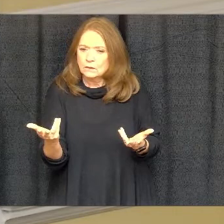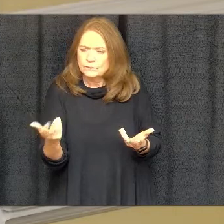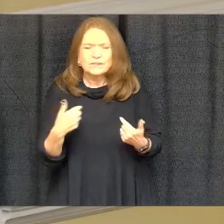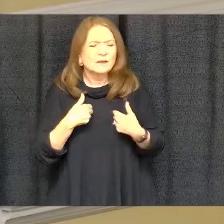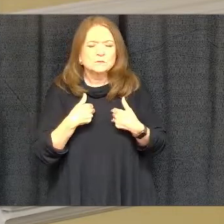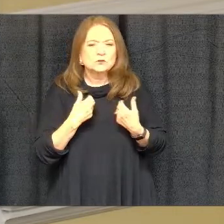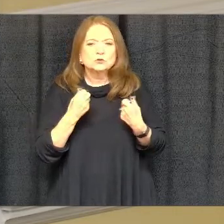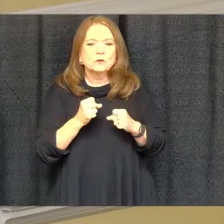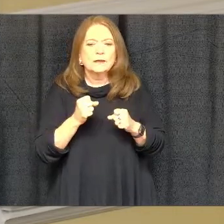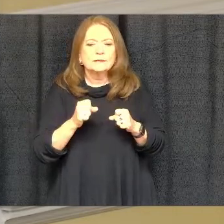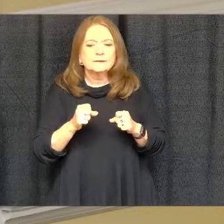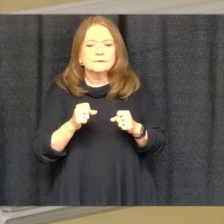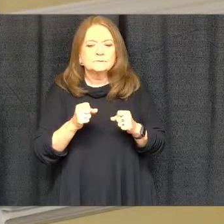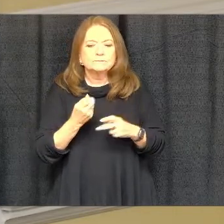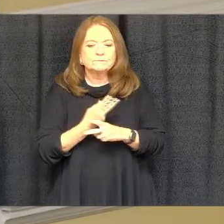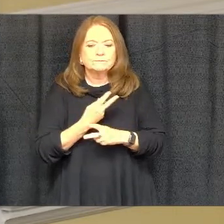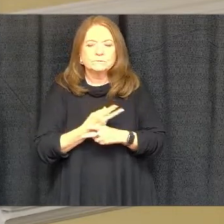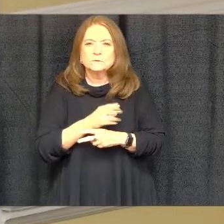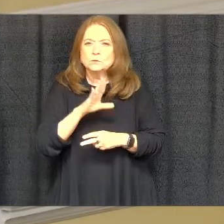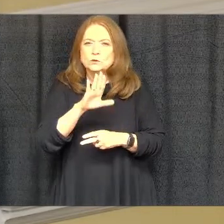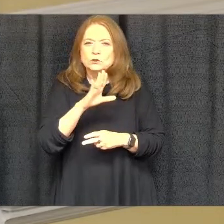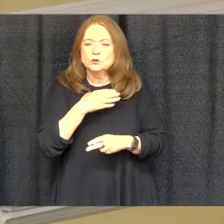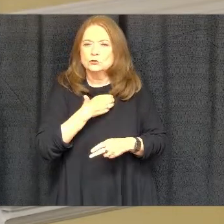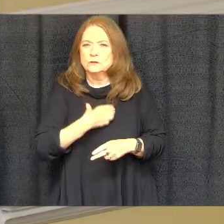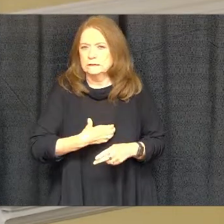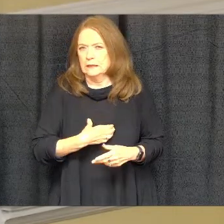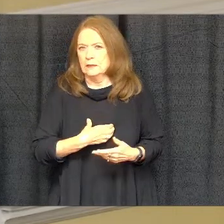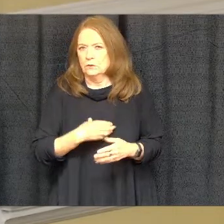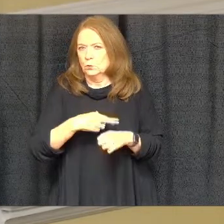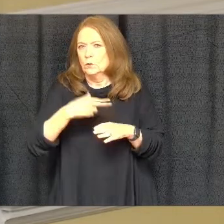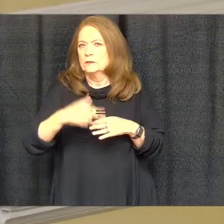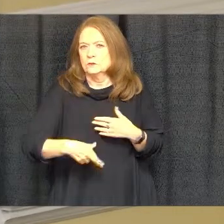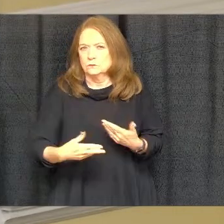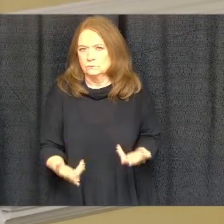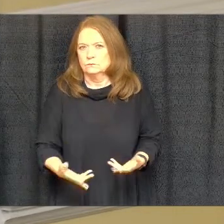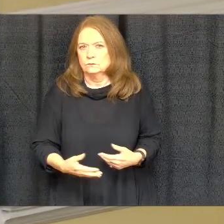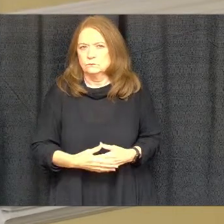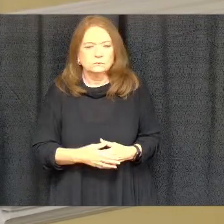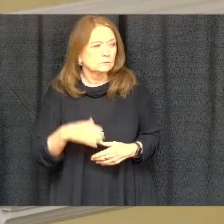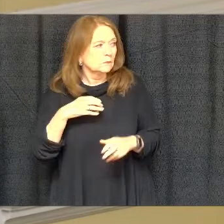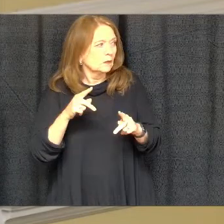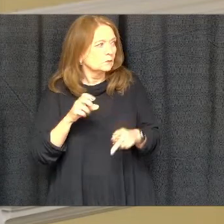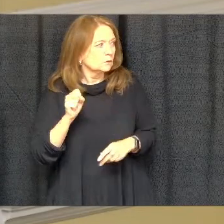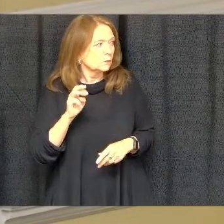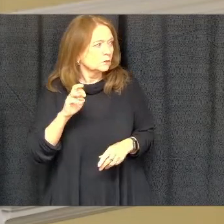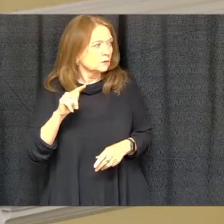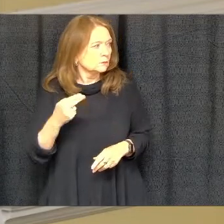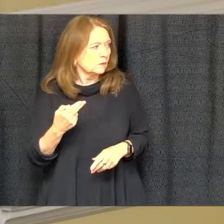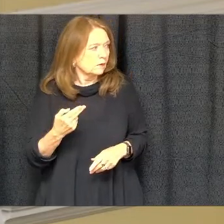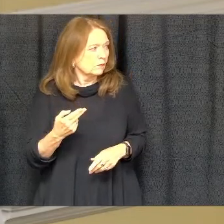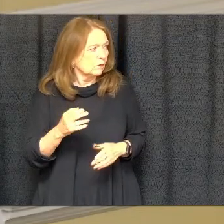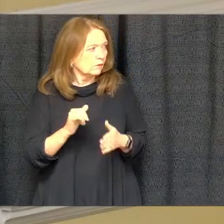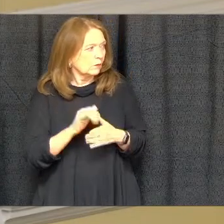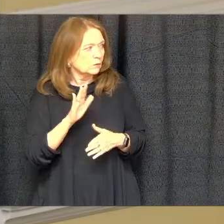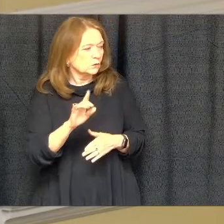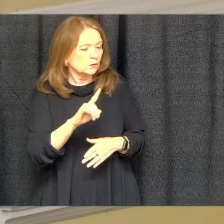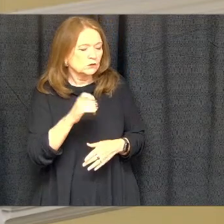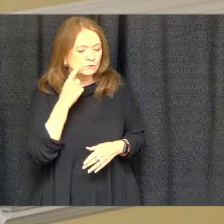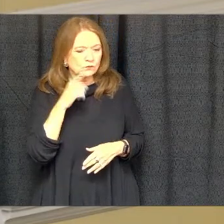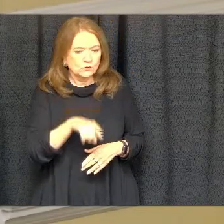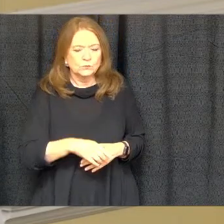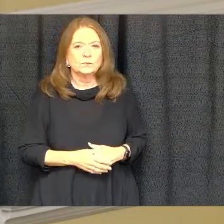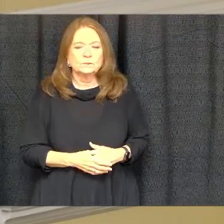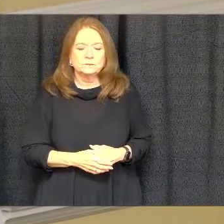just trying to find out what is your desired result. Councilperson Smith? Oh. It was I directed to thought you, she I was- think. Okay, is